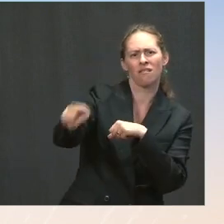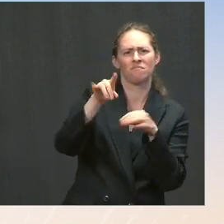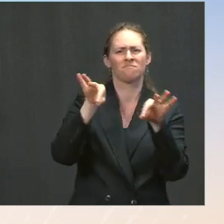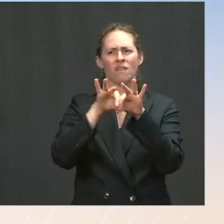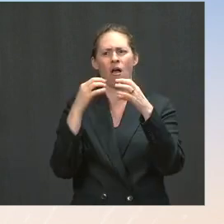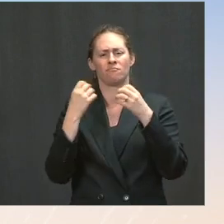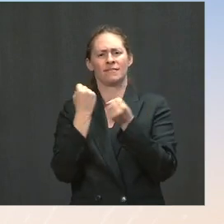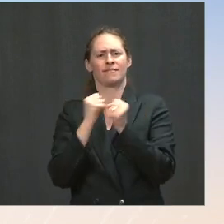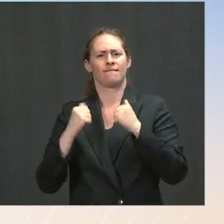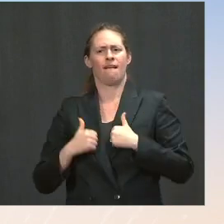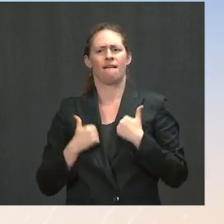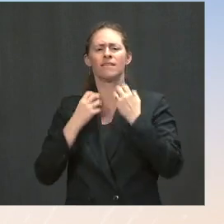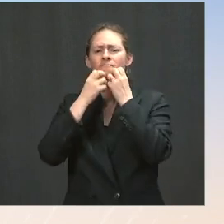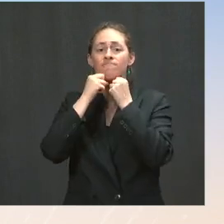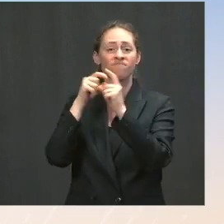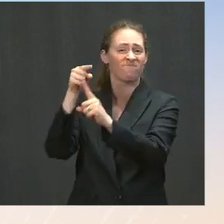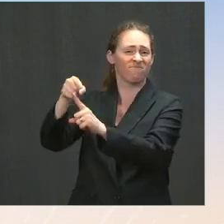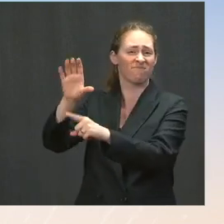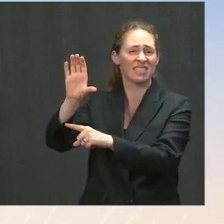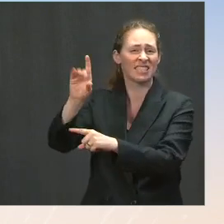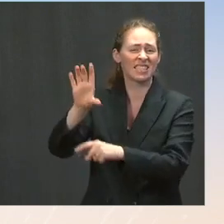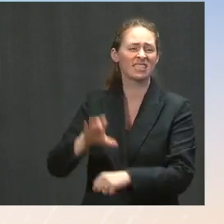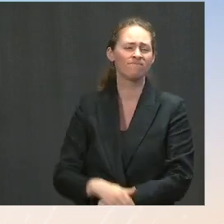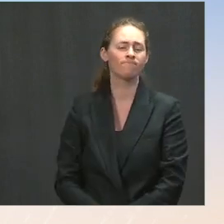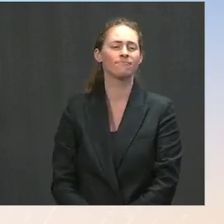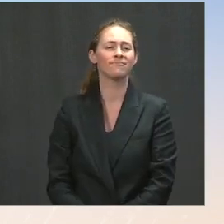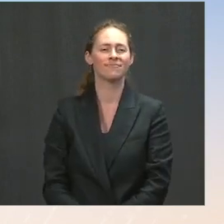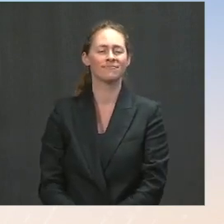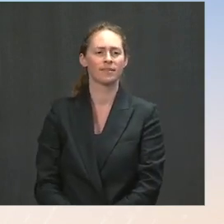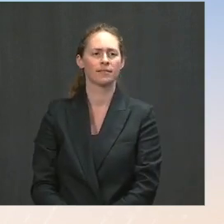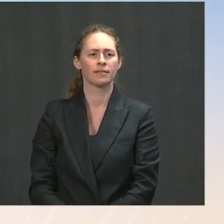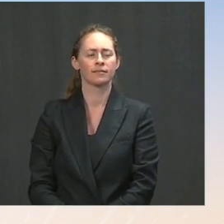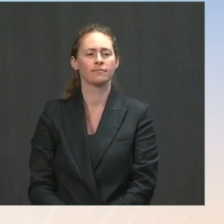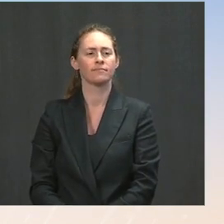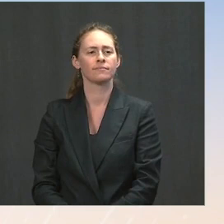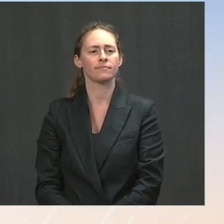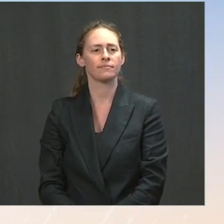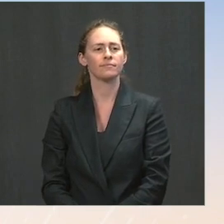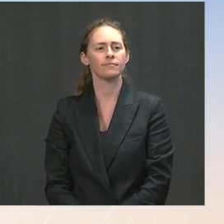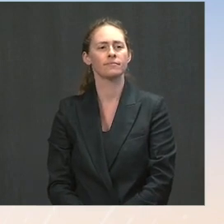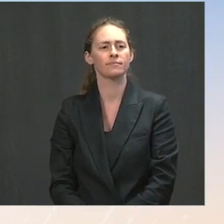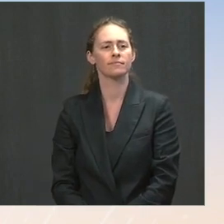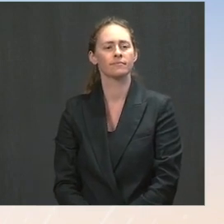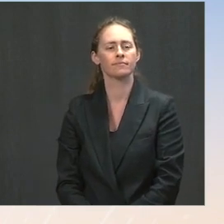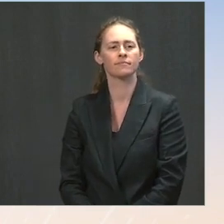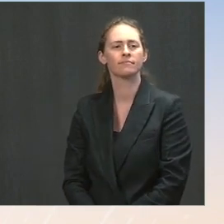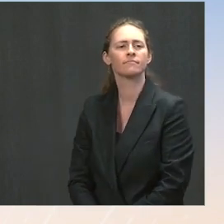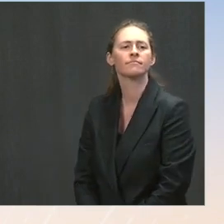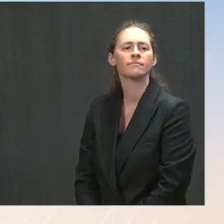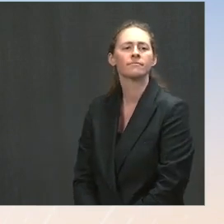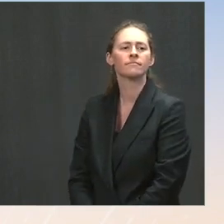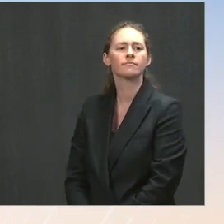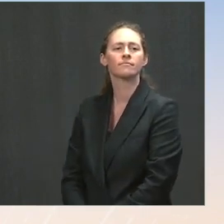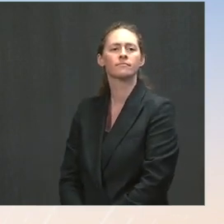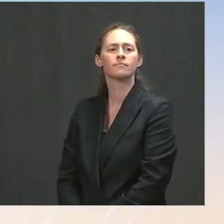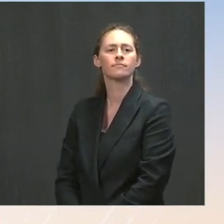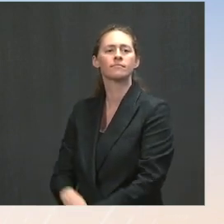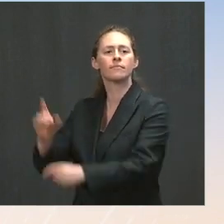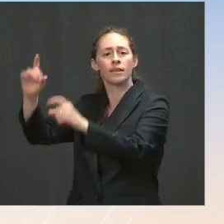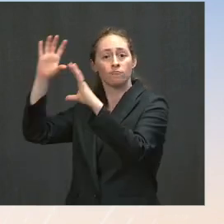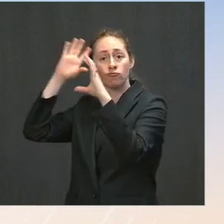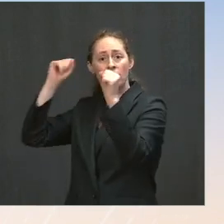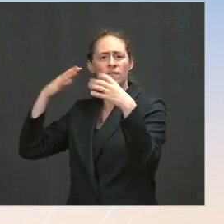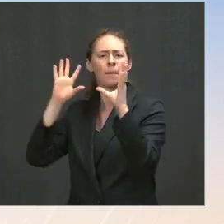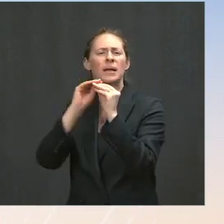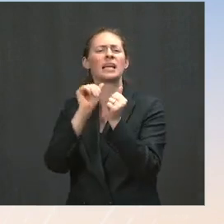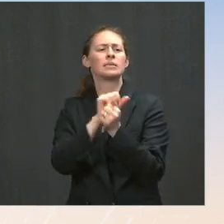one on infrastructure. Yeah. The president met with Senator Kirsten Sinema. Can you tell us anything about how that meeting went? And does he have other meetings planned